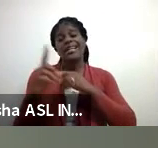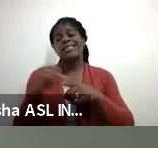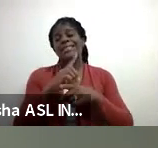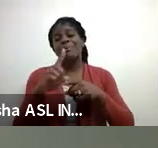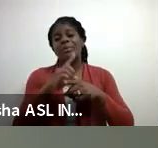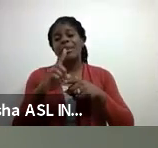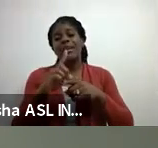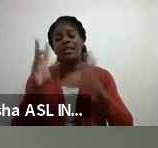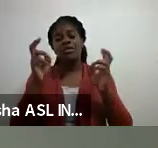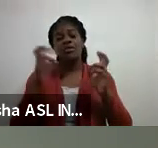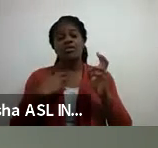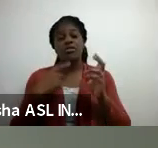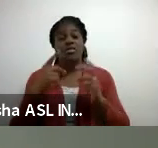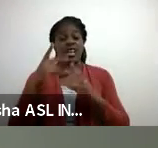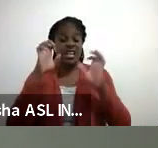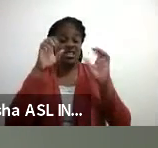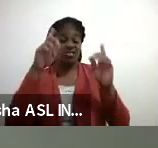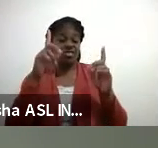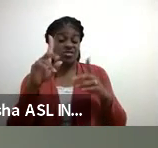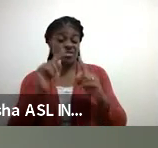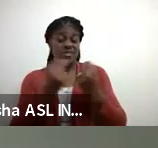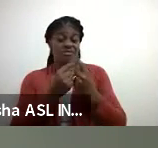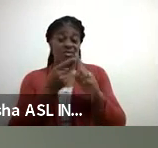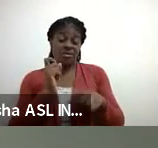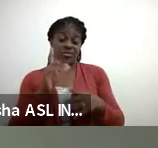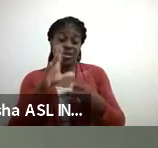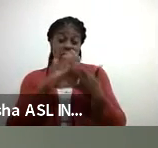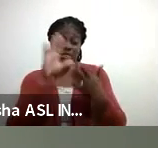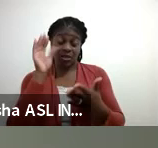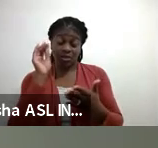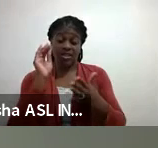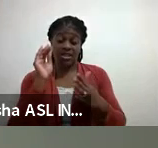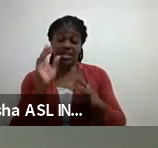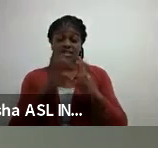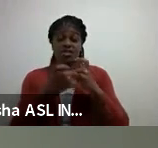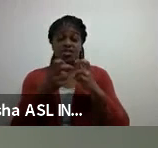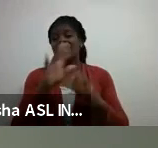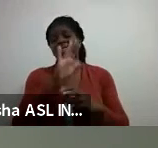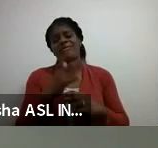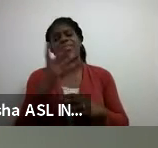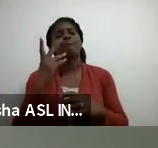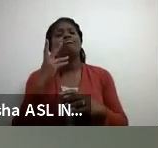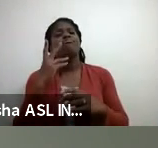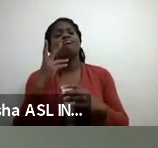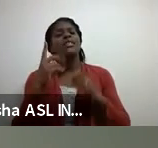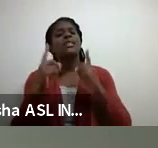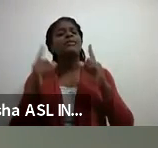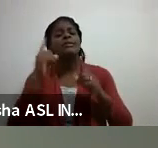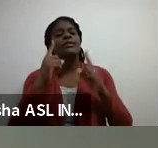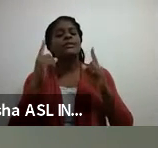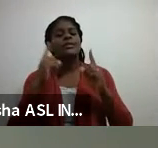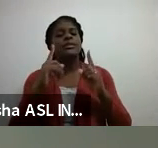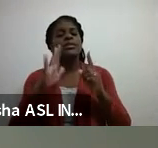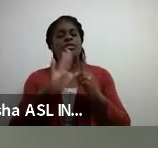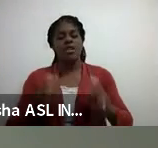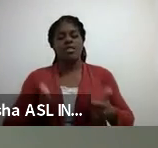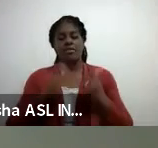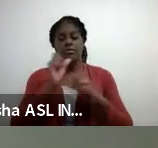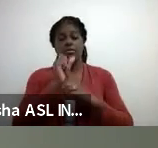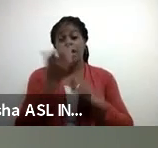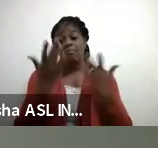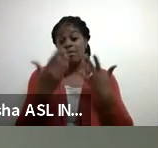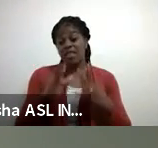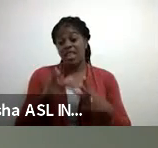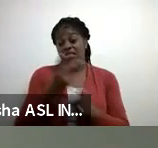special education team for learning issues, but we haven't always considered their life circumstances. For example, these students might be responsible for caring for